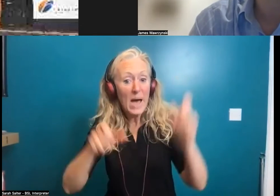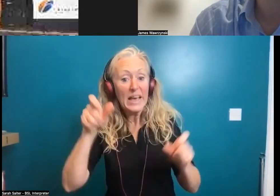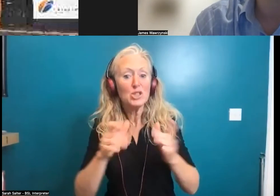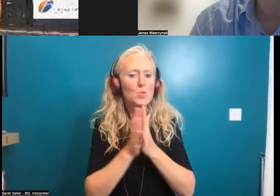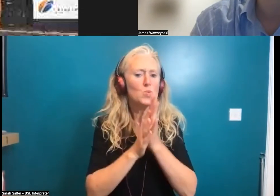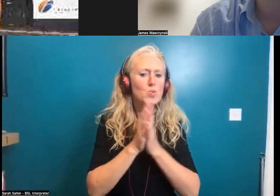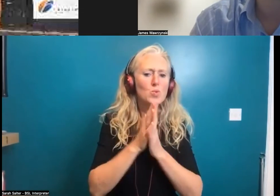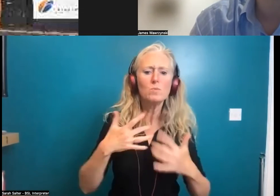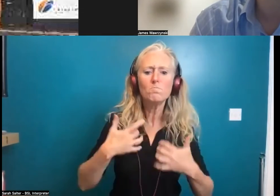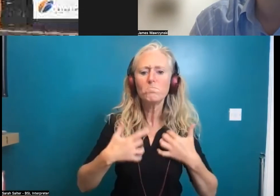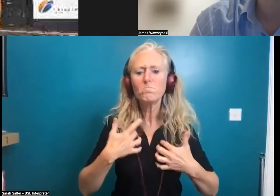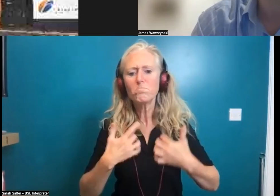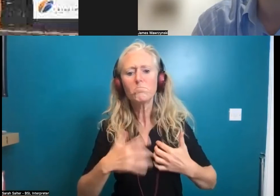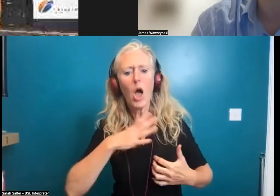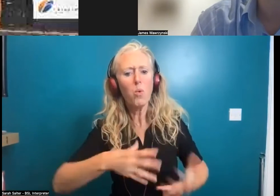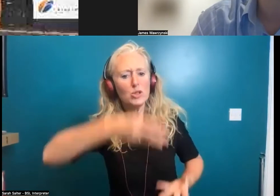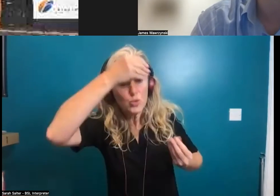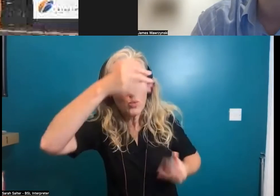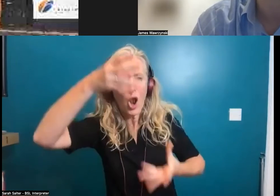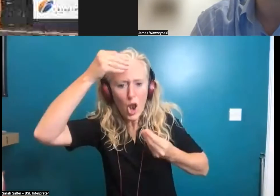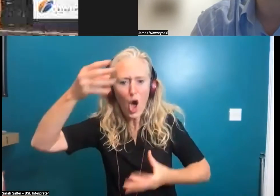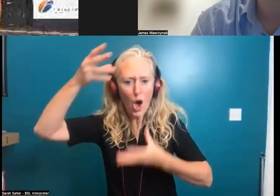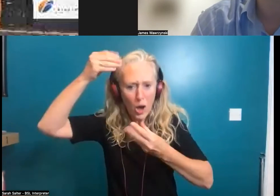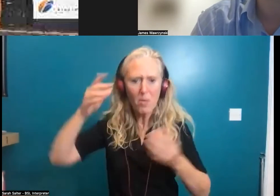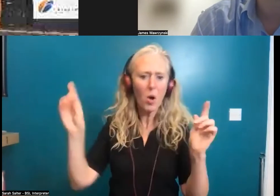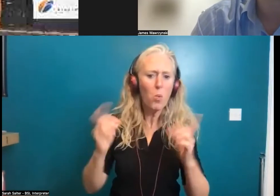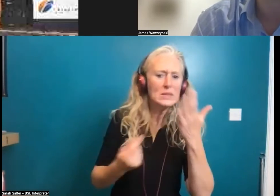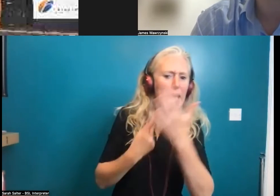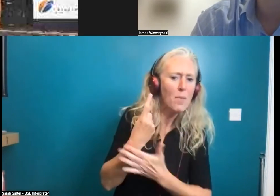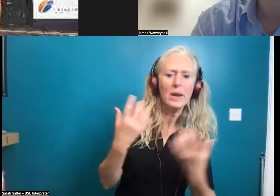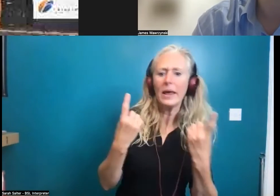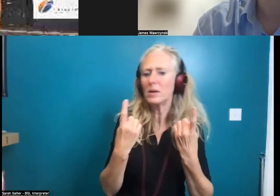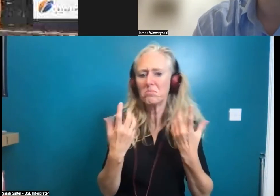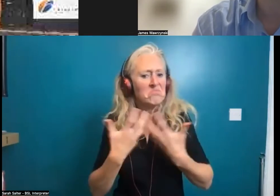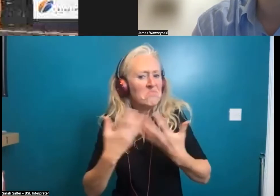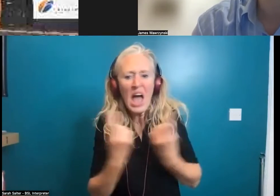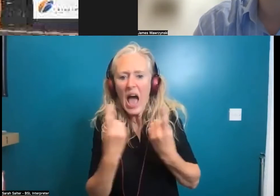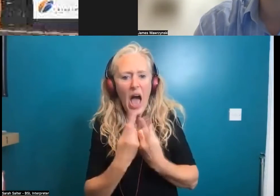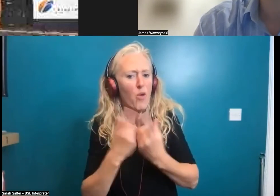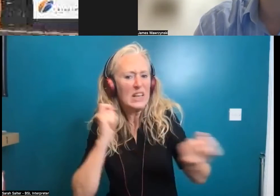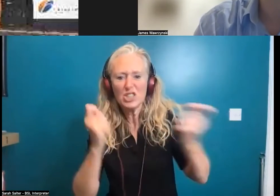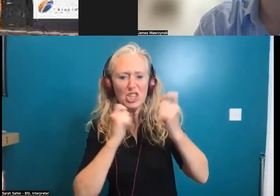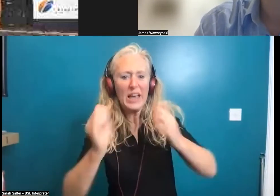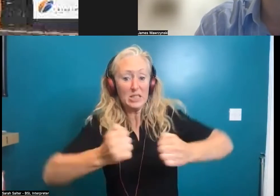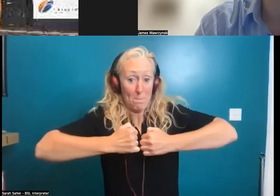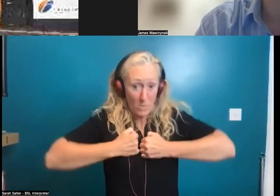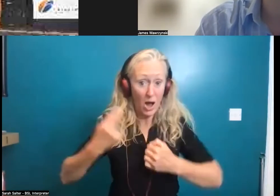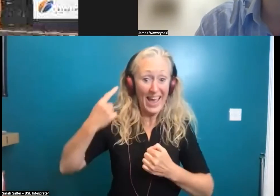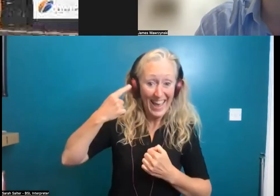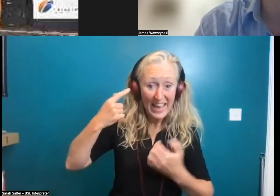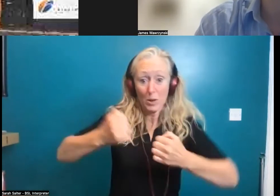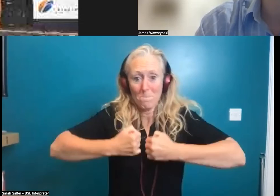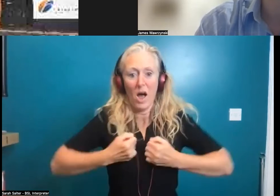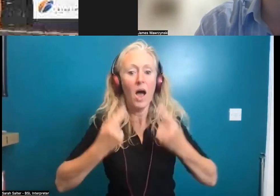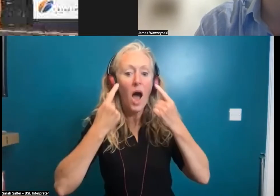about exactly how things are changing in your eyes or ears. And other patients may want